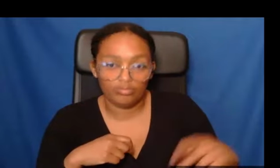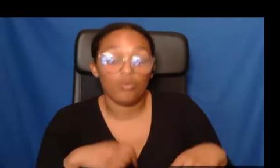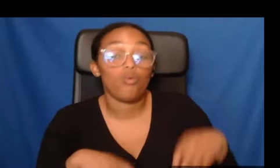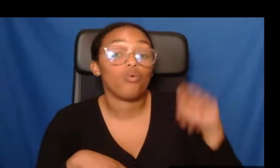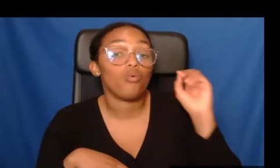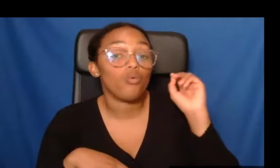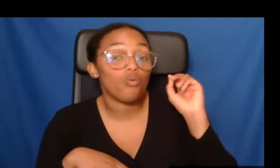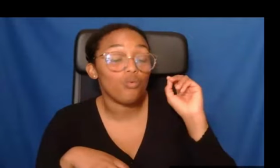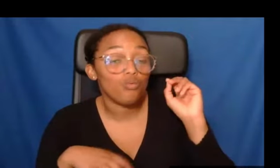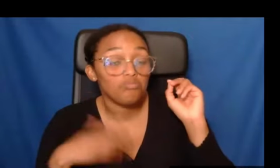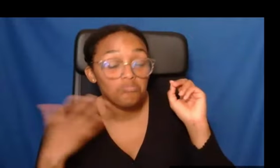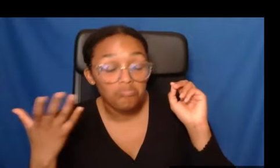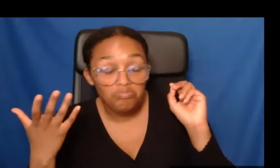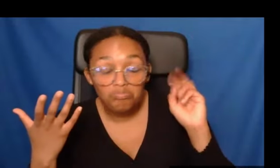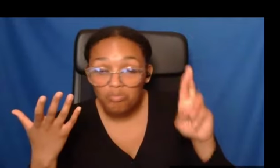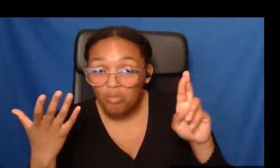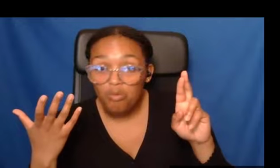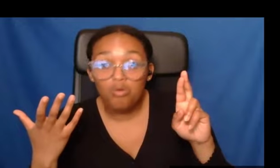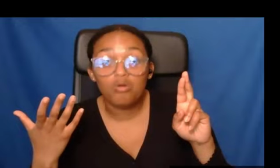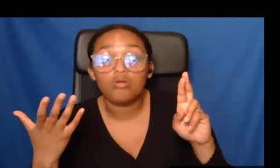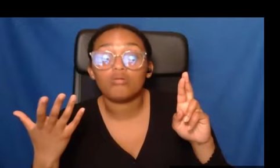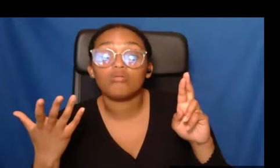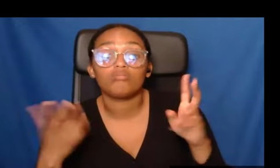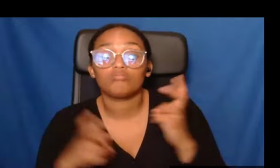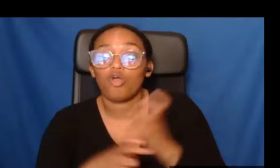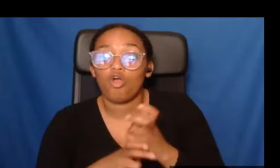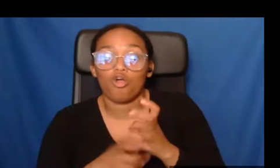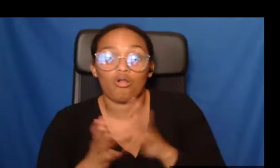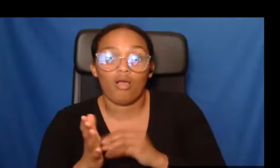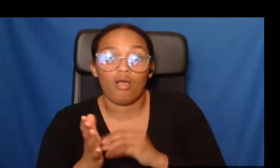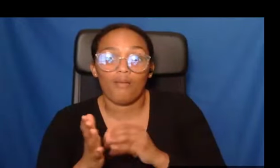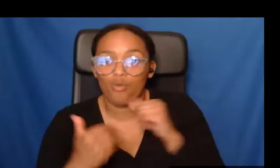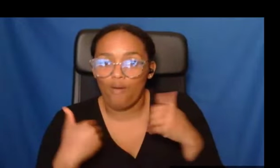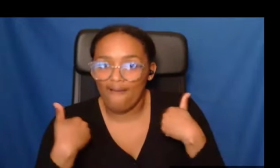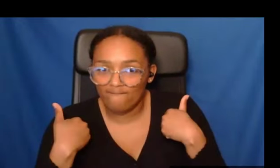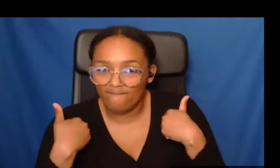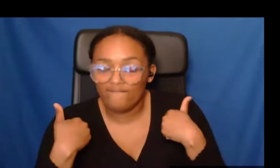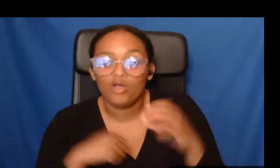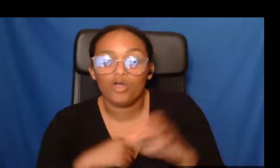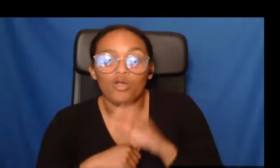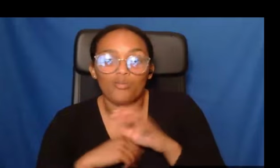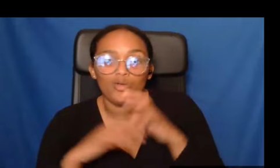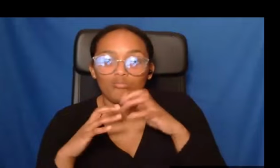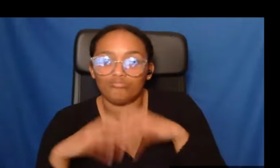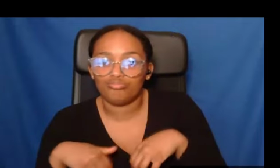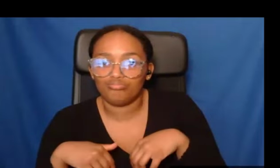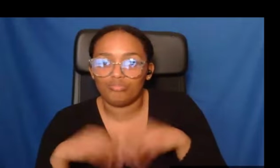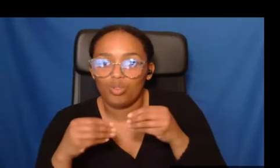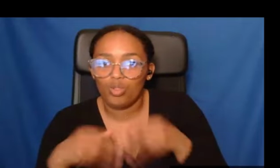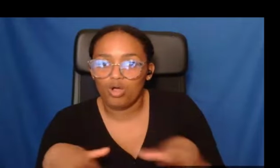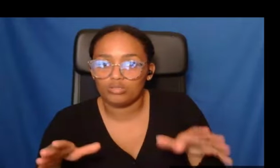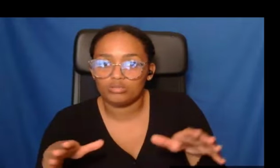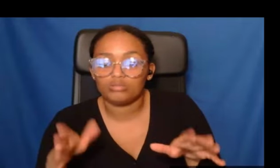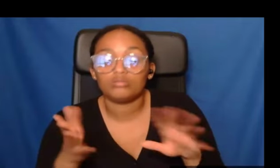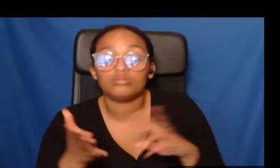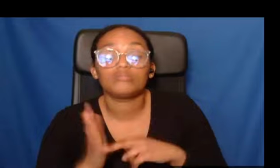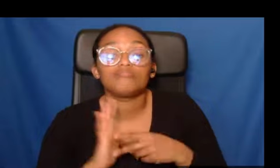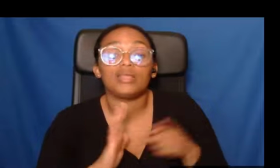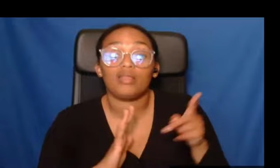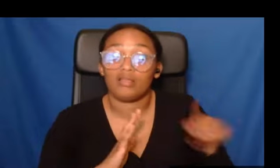you don't have a hard copy and the computer crashes and you lose it that way. They're going to want